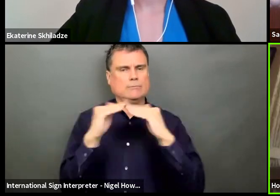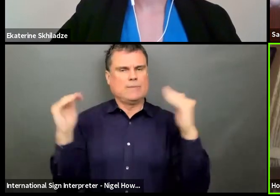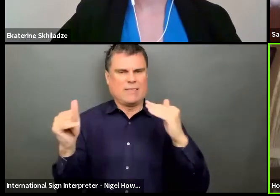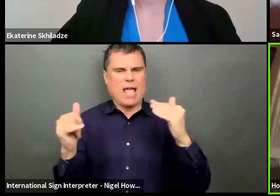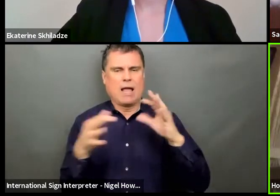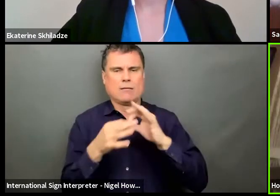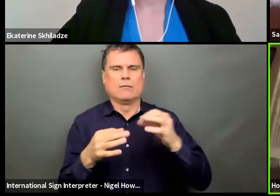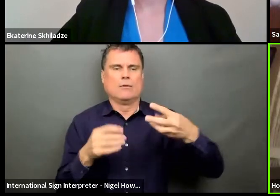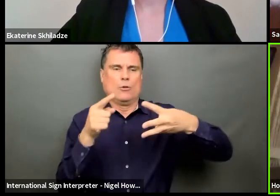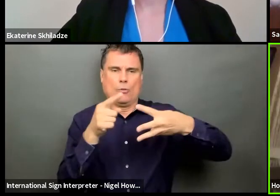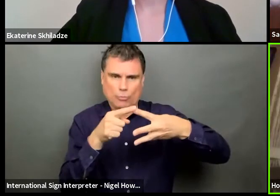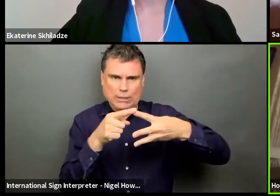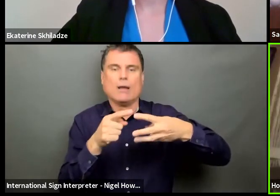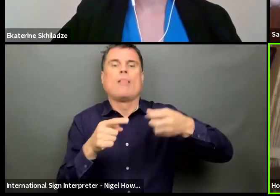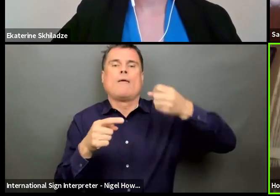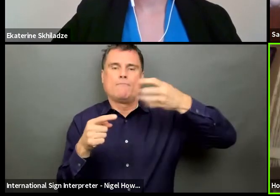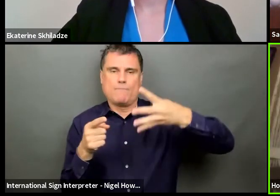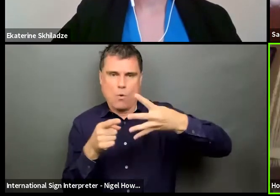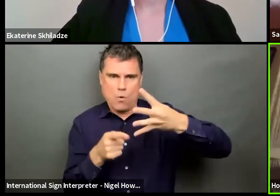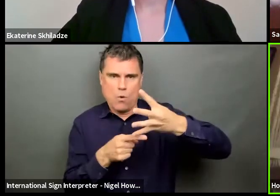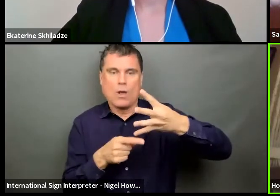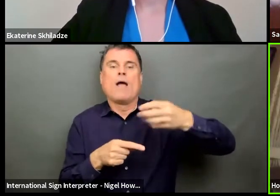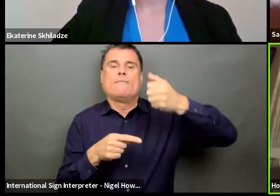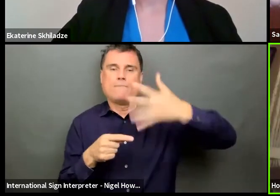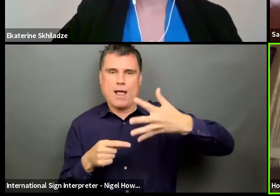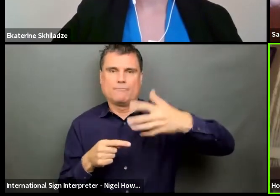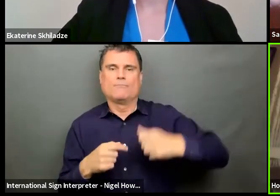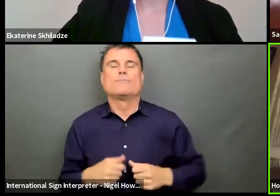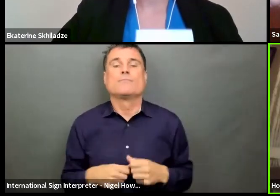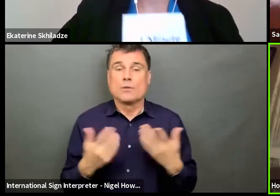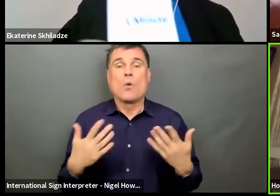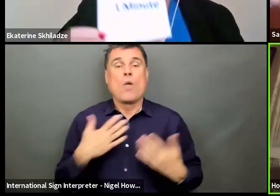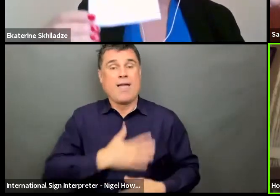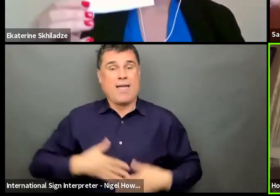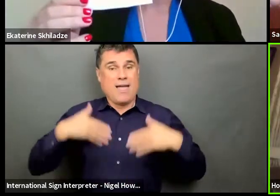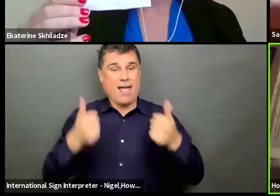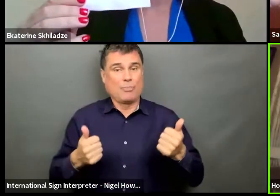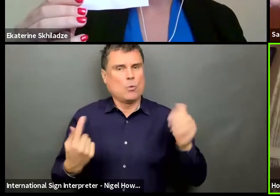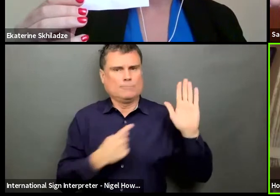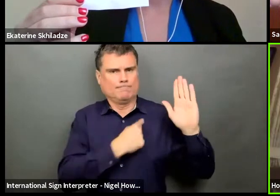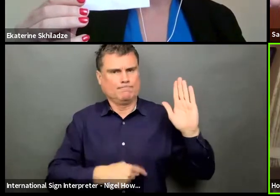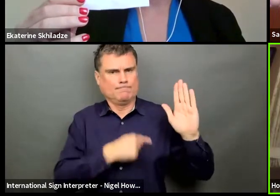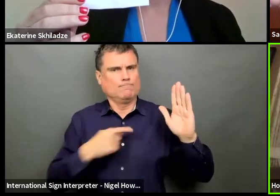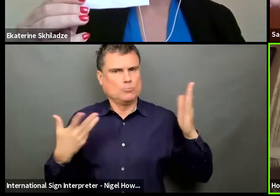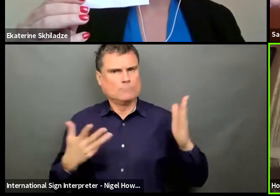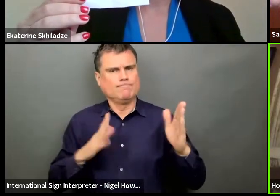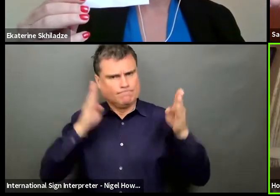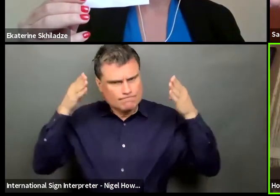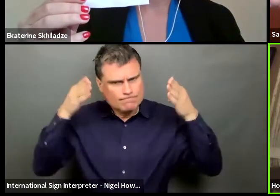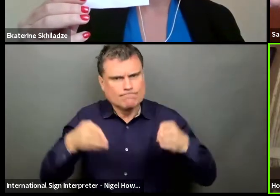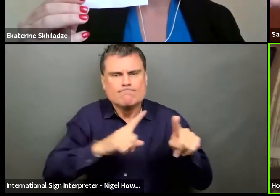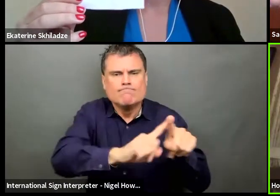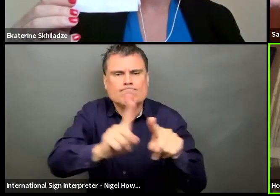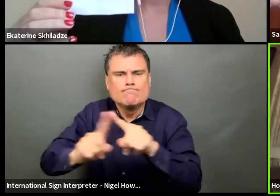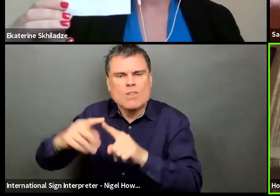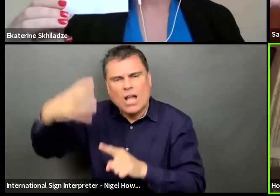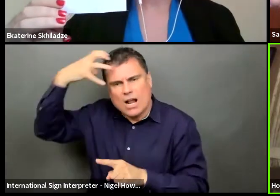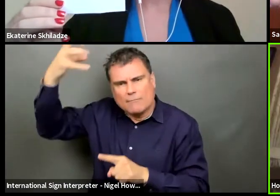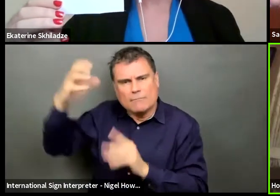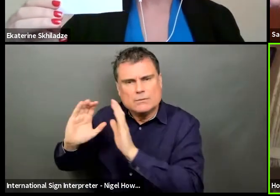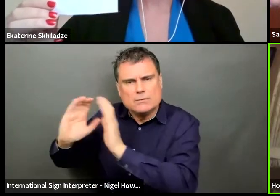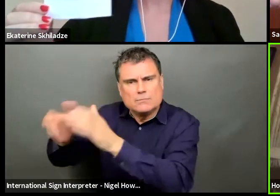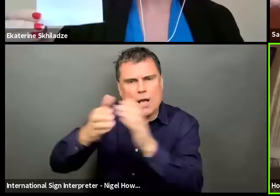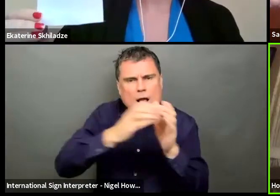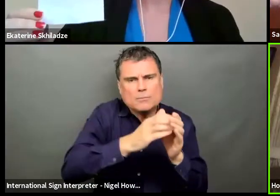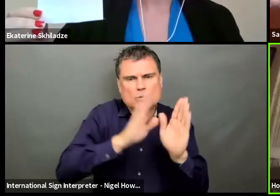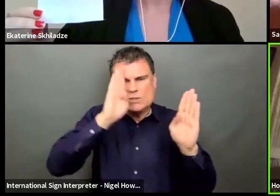of Health and Population is committed to work with other line ministries in the implementation of strategy towards